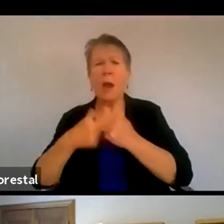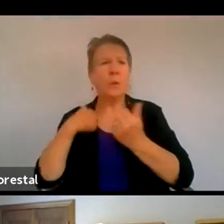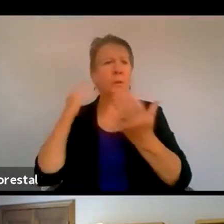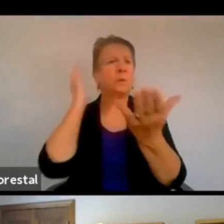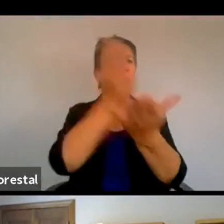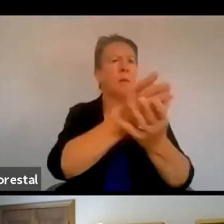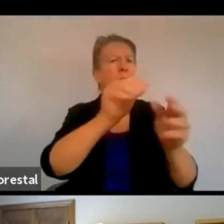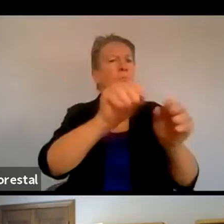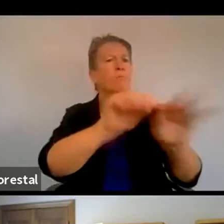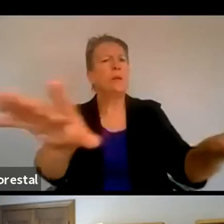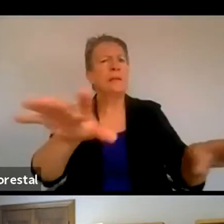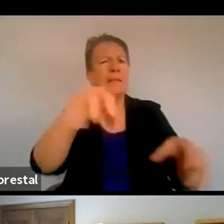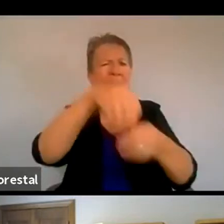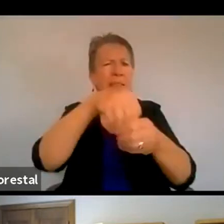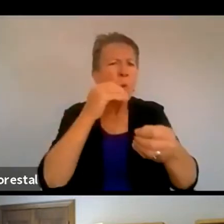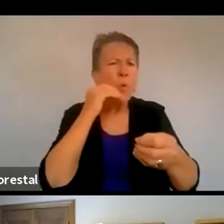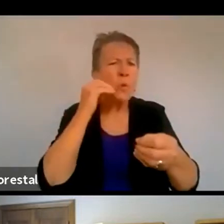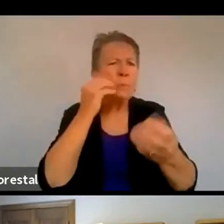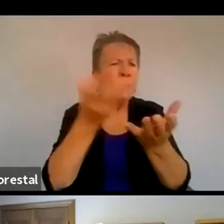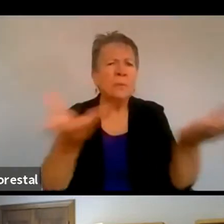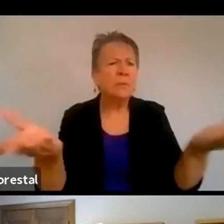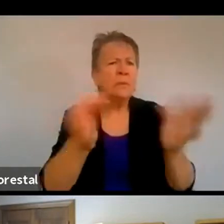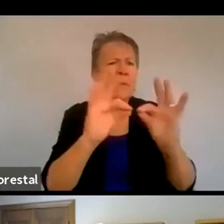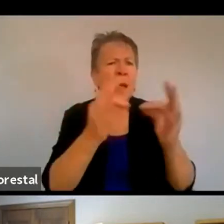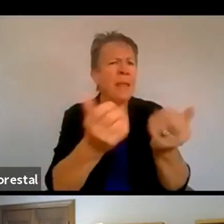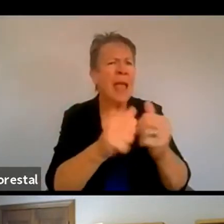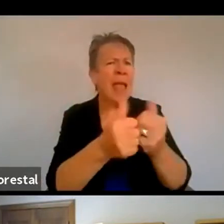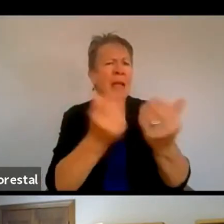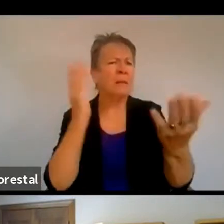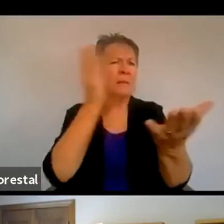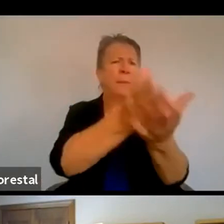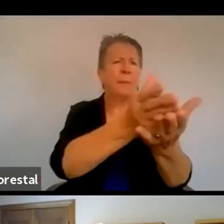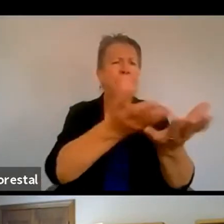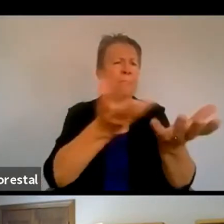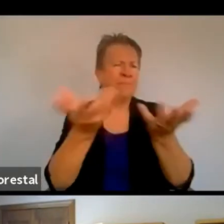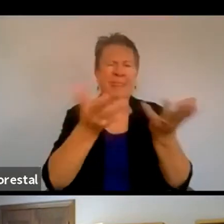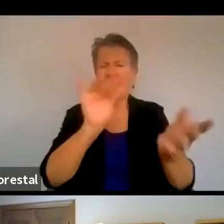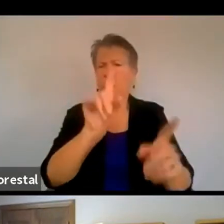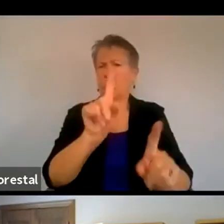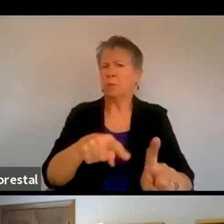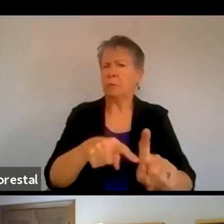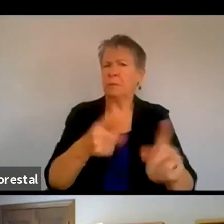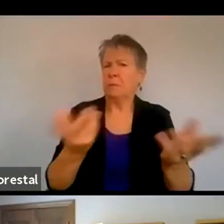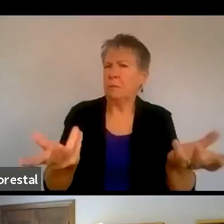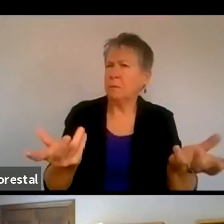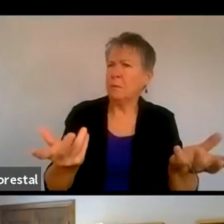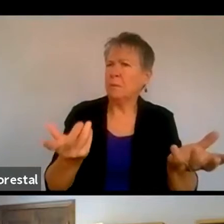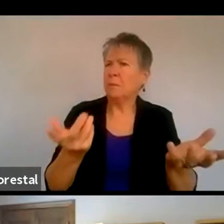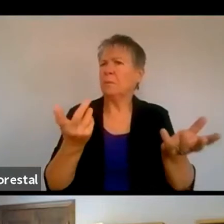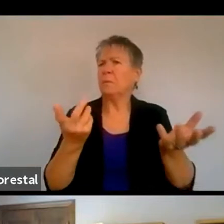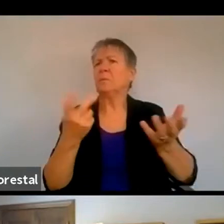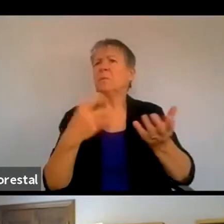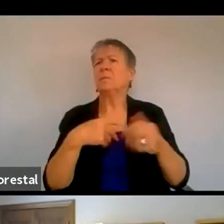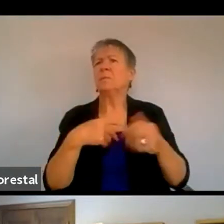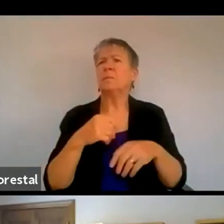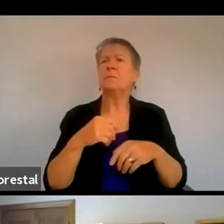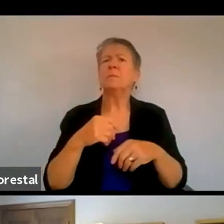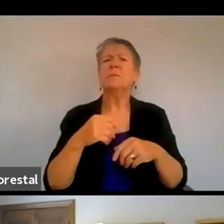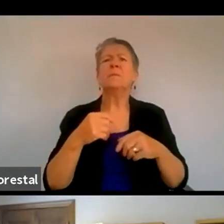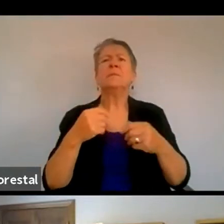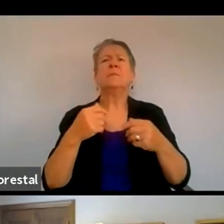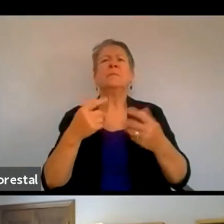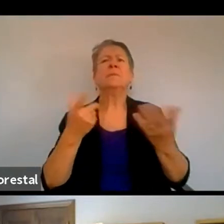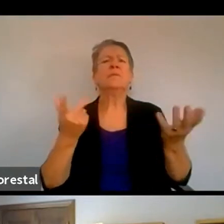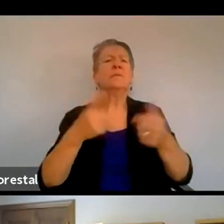are Bergen, Essex, which is #1 today, Hudson, and Union. I know the local county